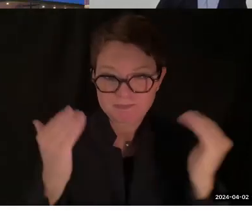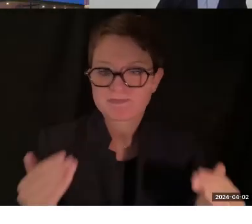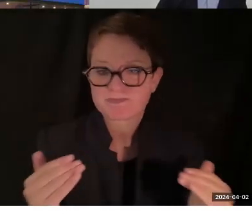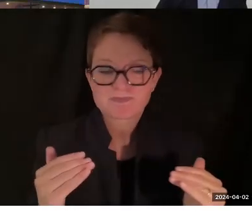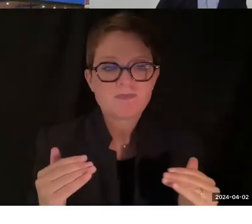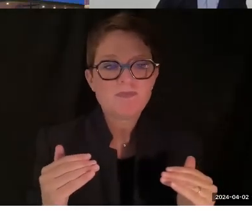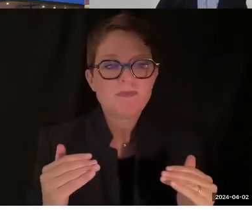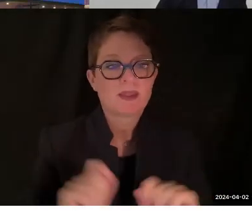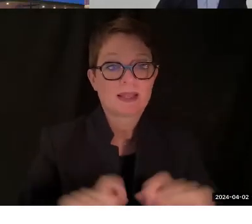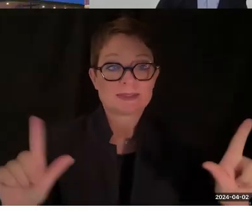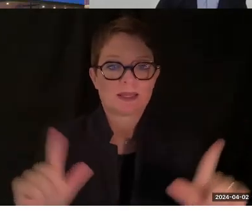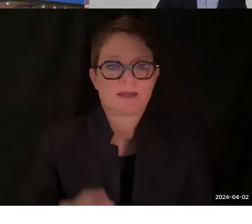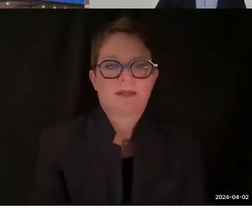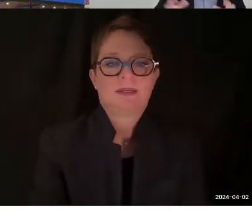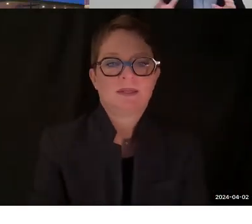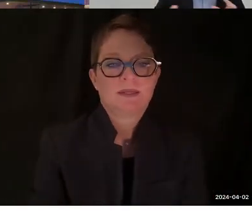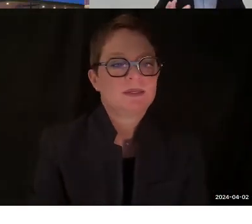slide.